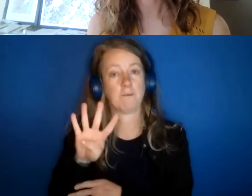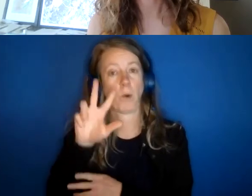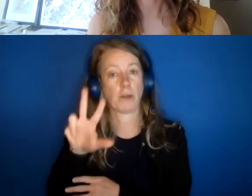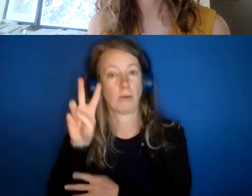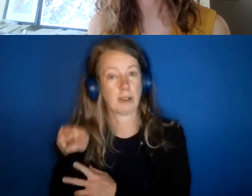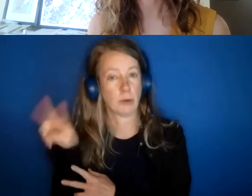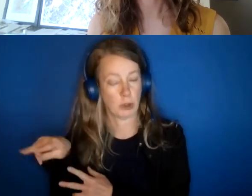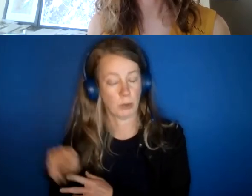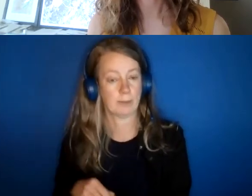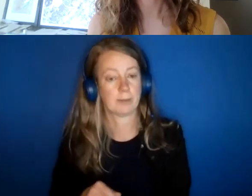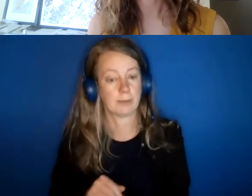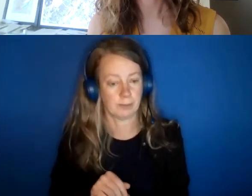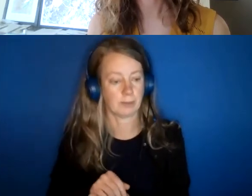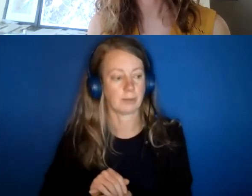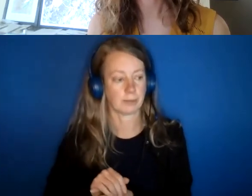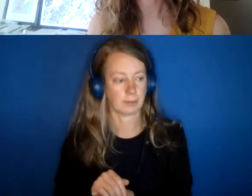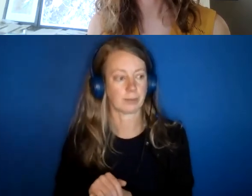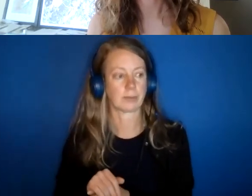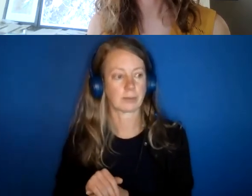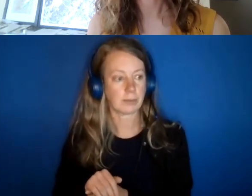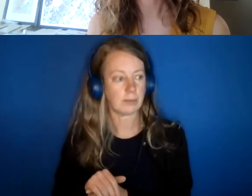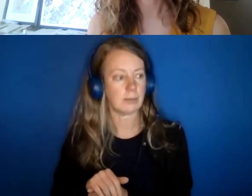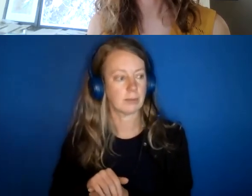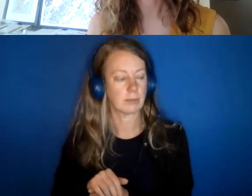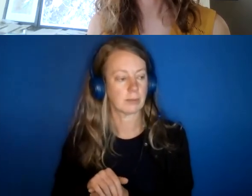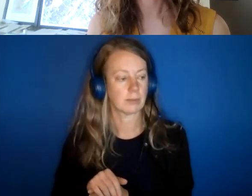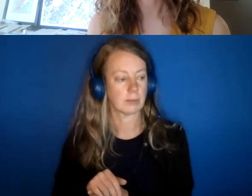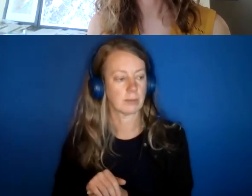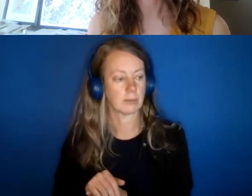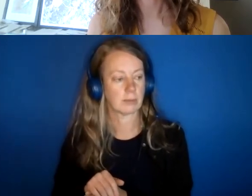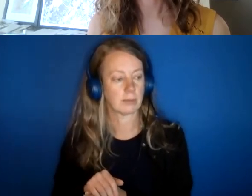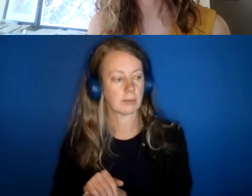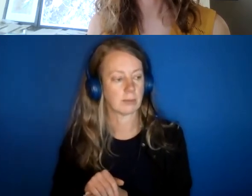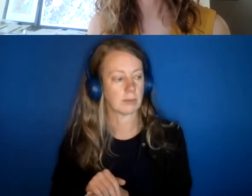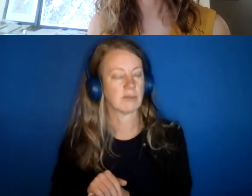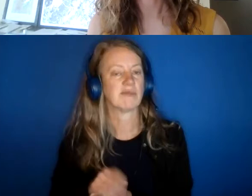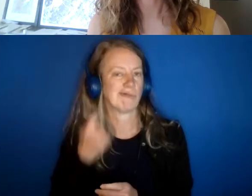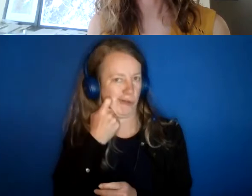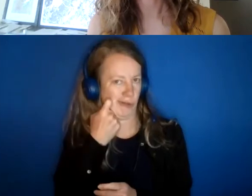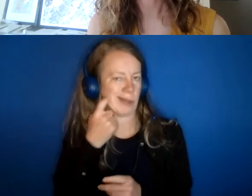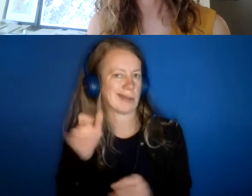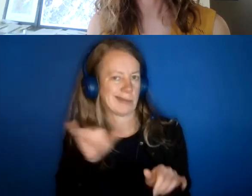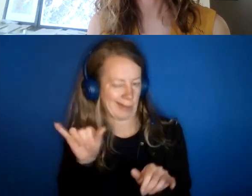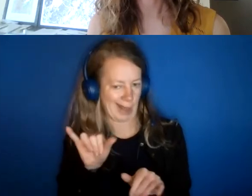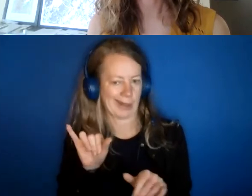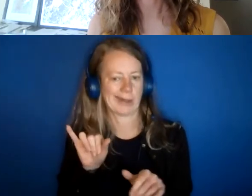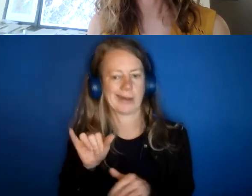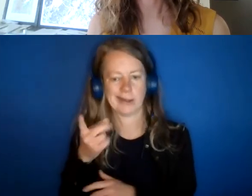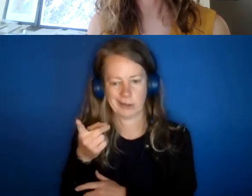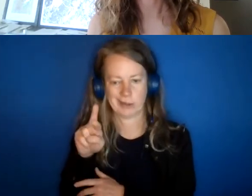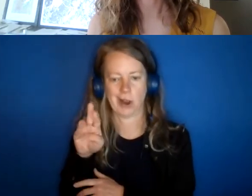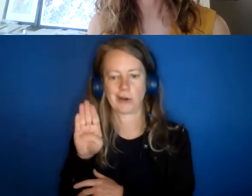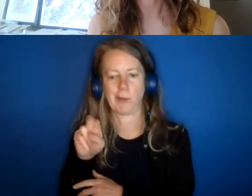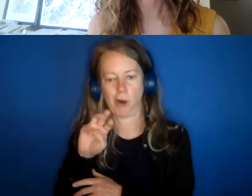828-694-4322. And much like what Doctors Barnwell and Call just said,